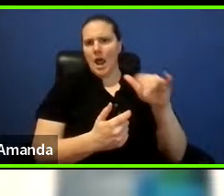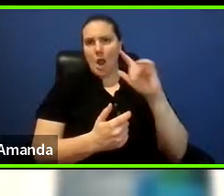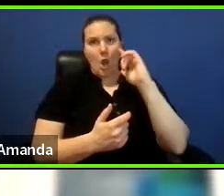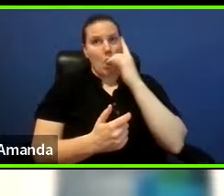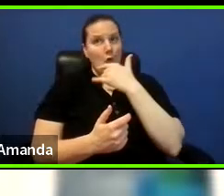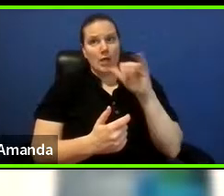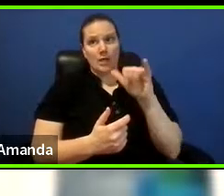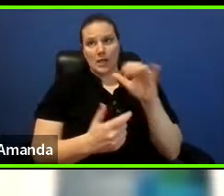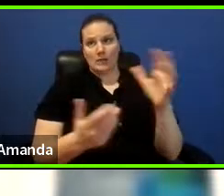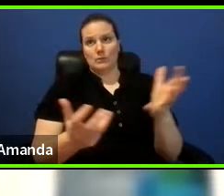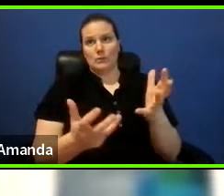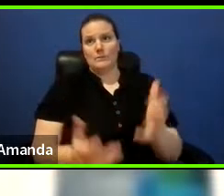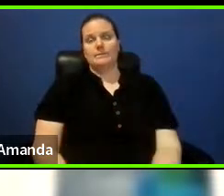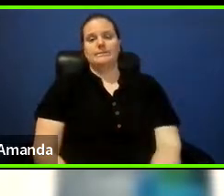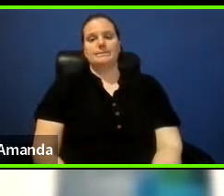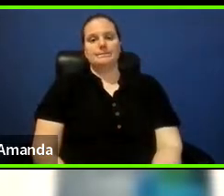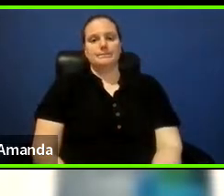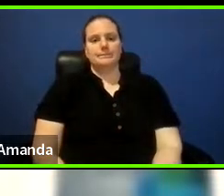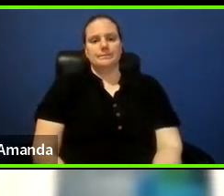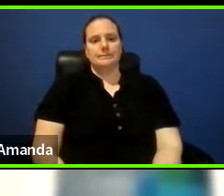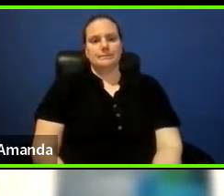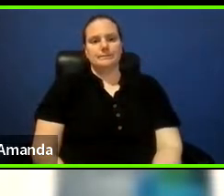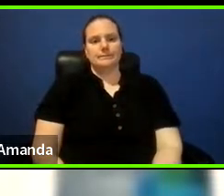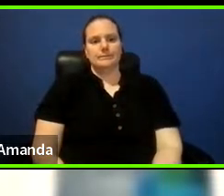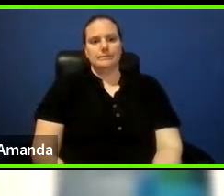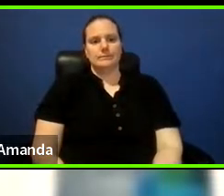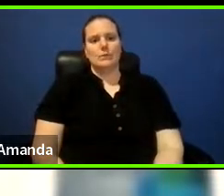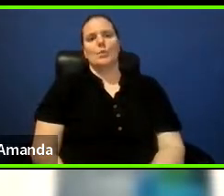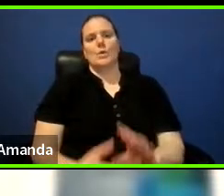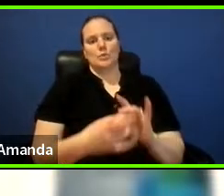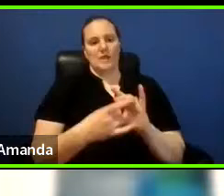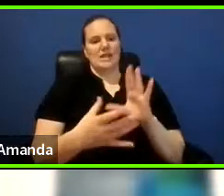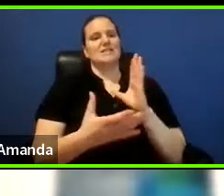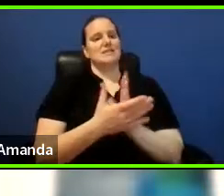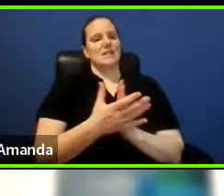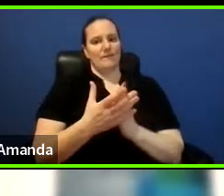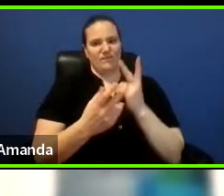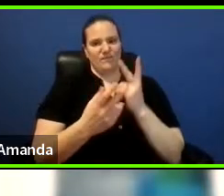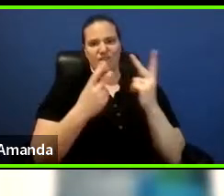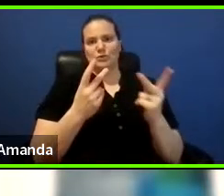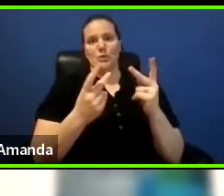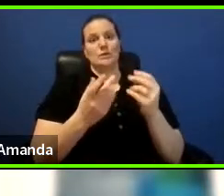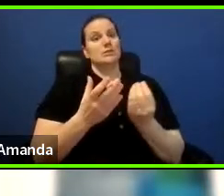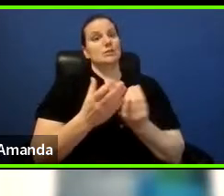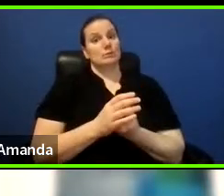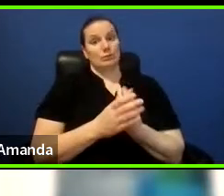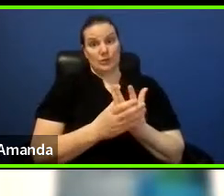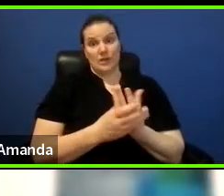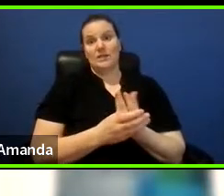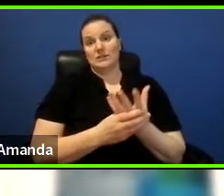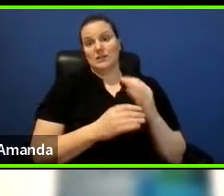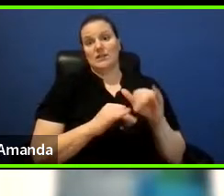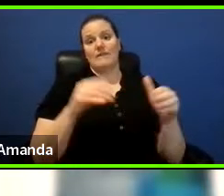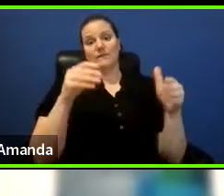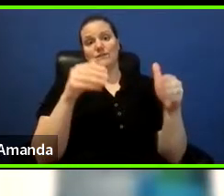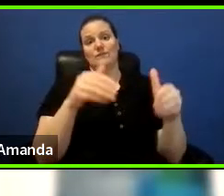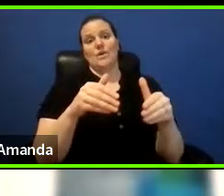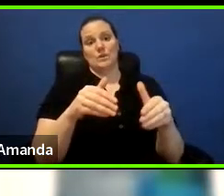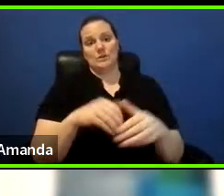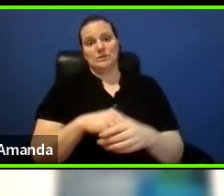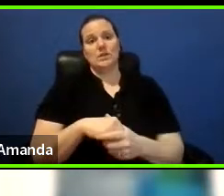like. Again, we are going to be releasing some visuals in this spring that focus on